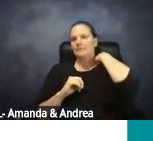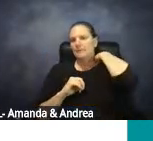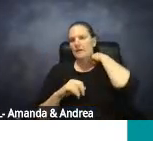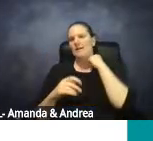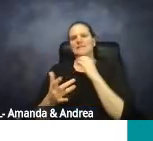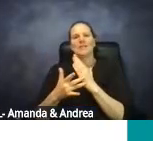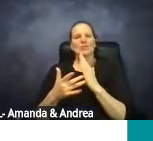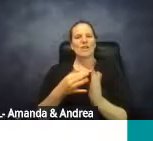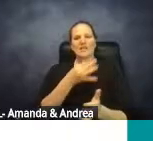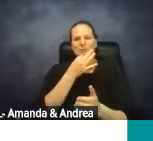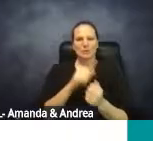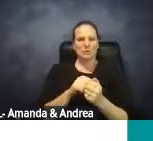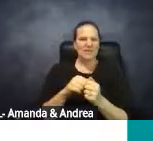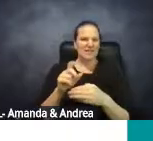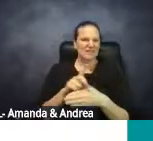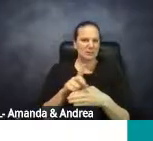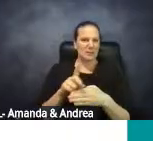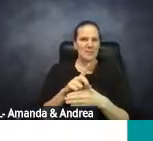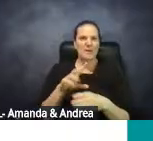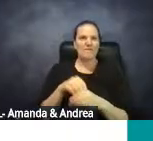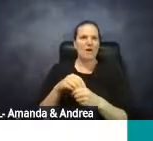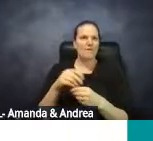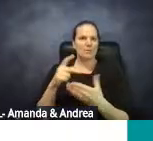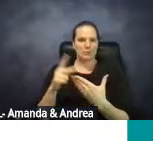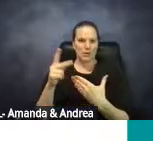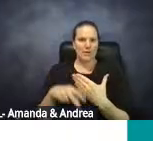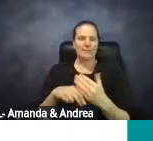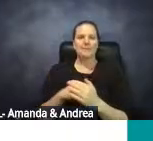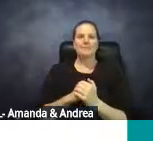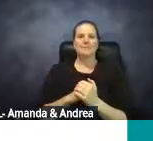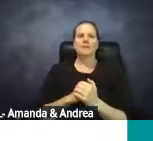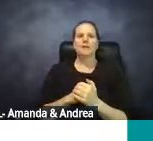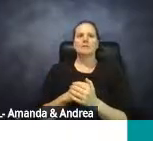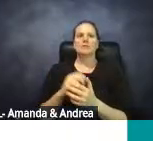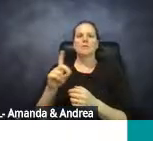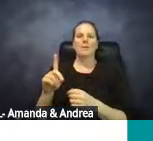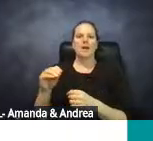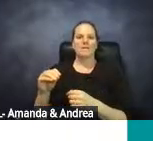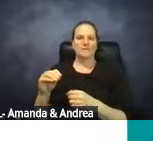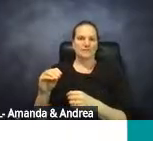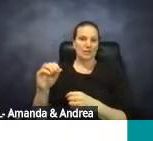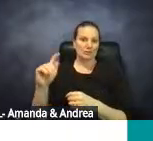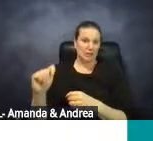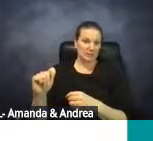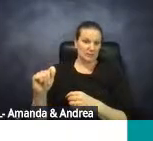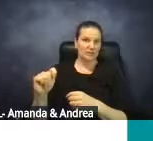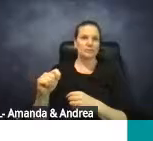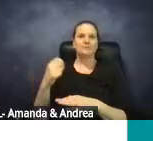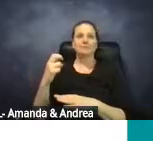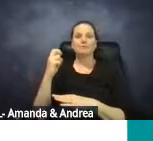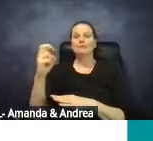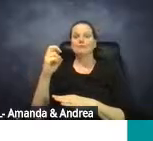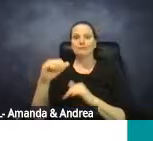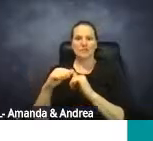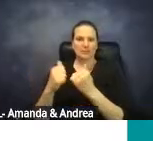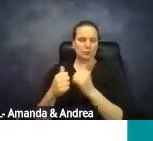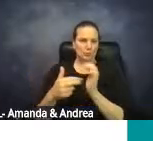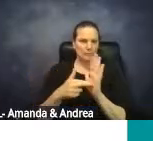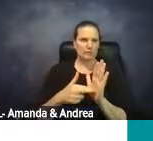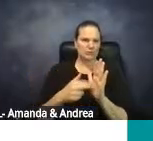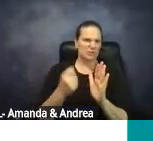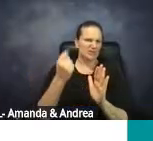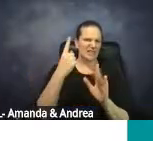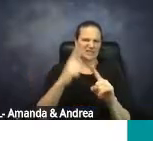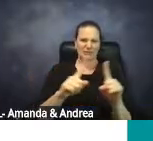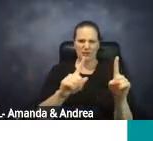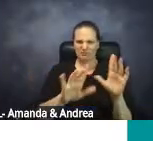of the disciplines within the program, as well as the Department of Transportation and transit agency representatives, to understand the different factors that